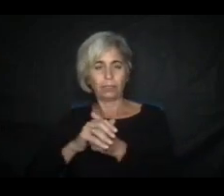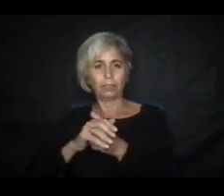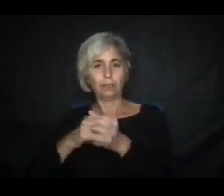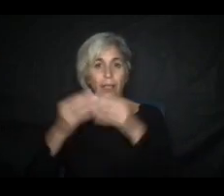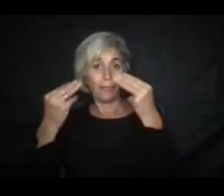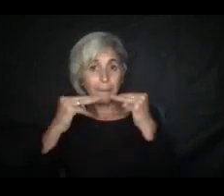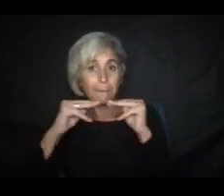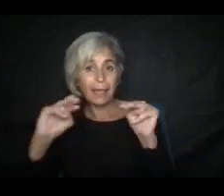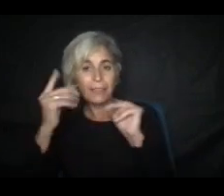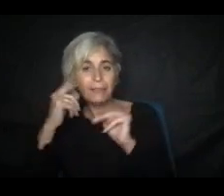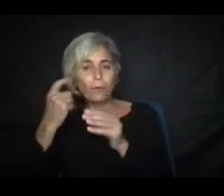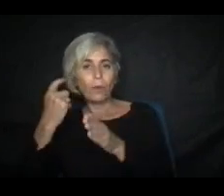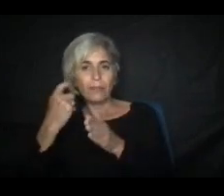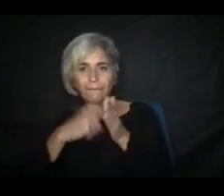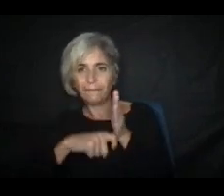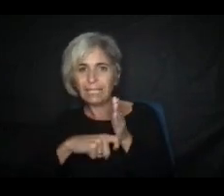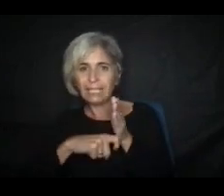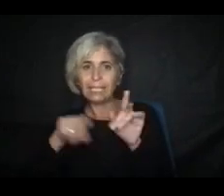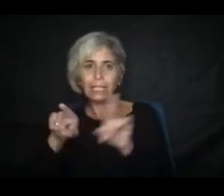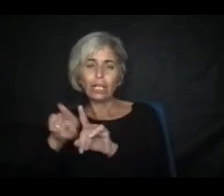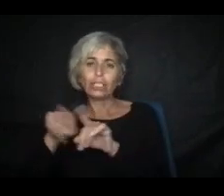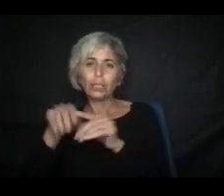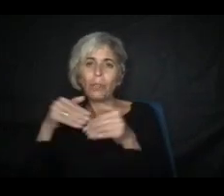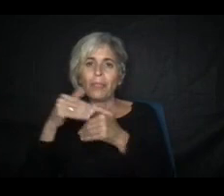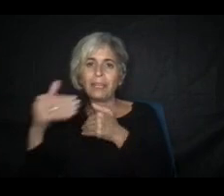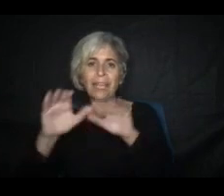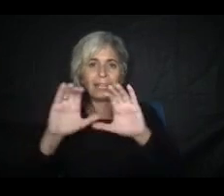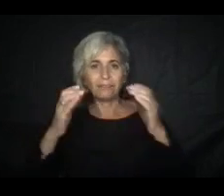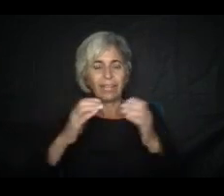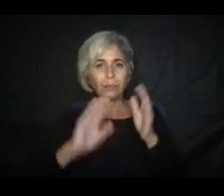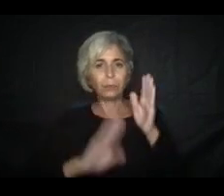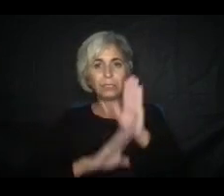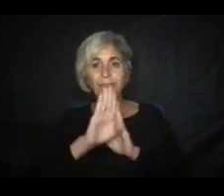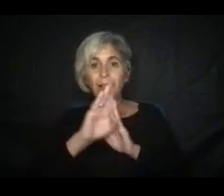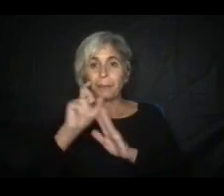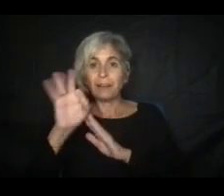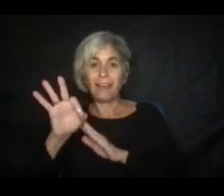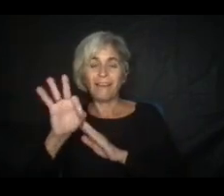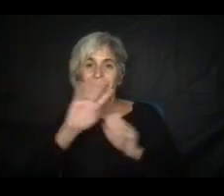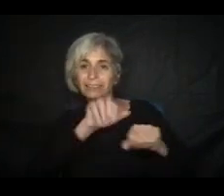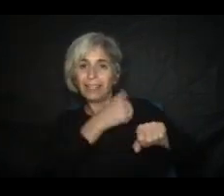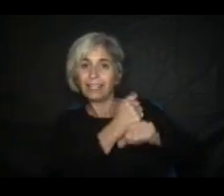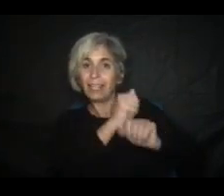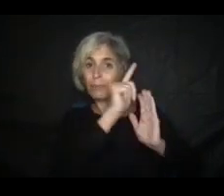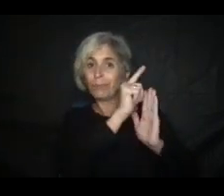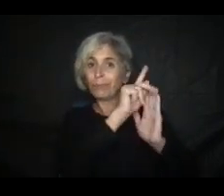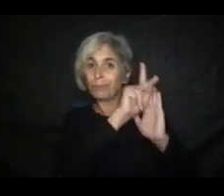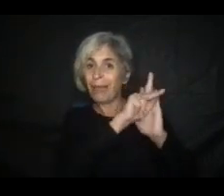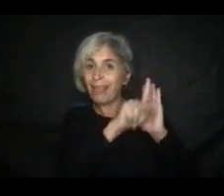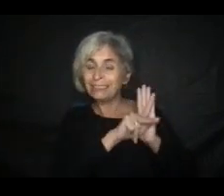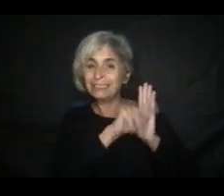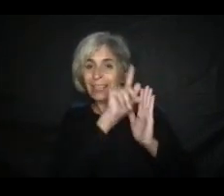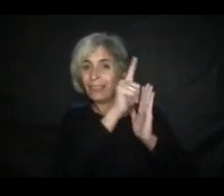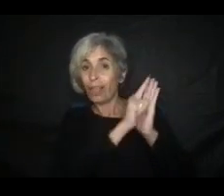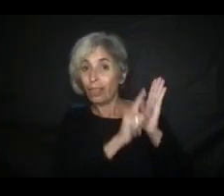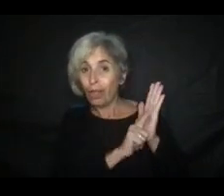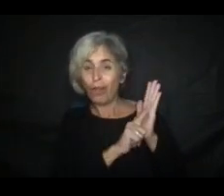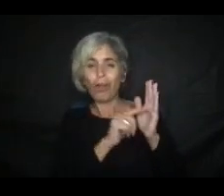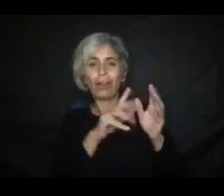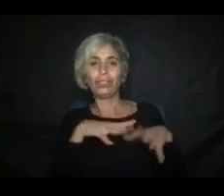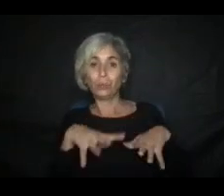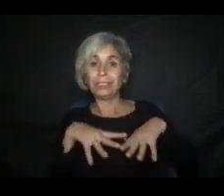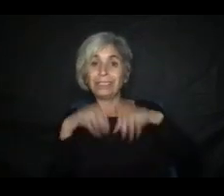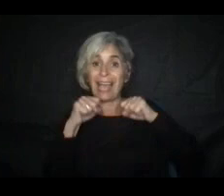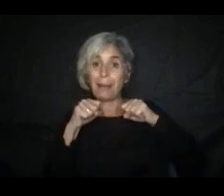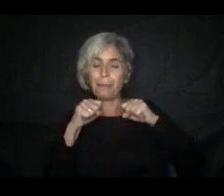methodology for the fee. And the next phase will actually be development of an implementing ordinance to actually physically adopt the